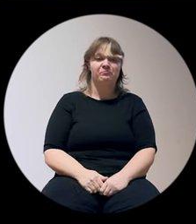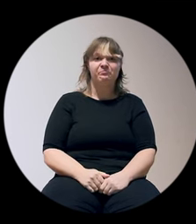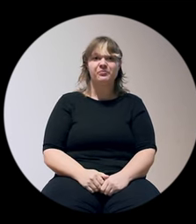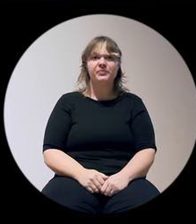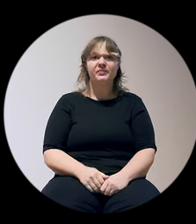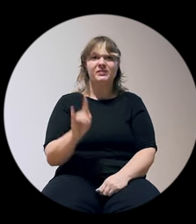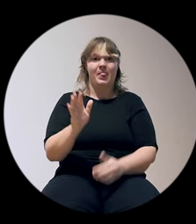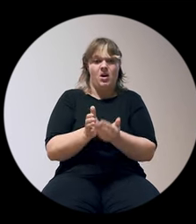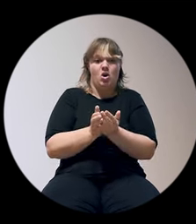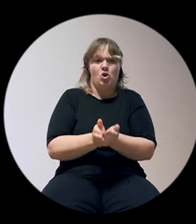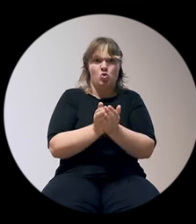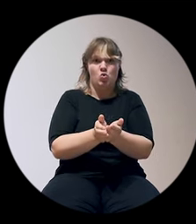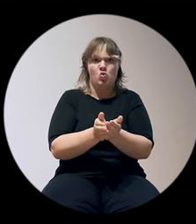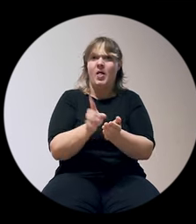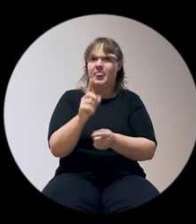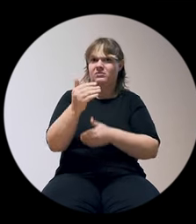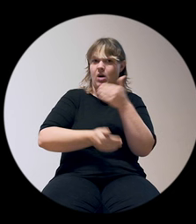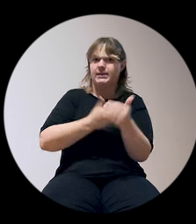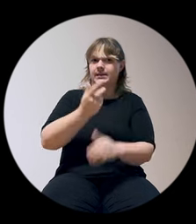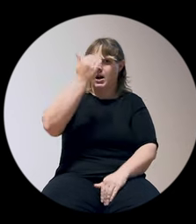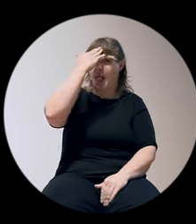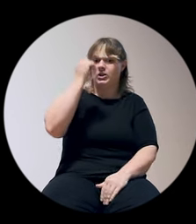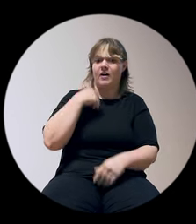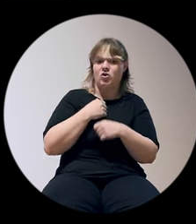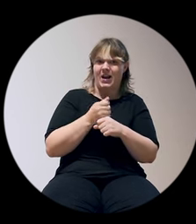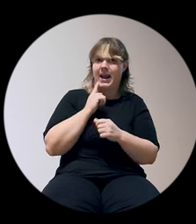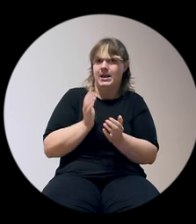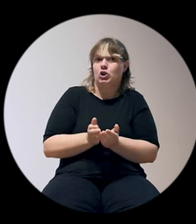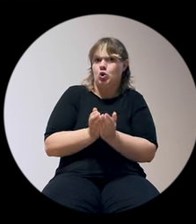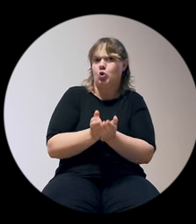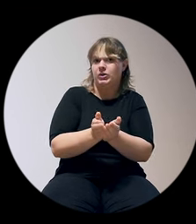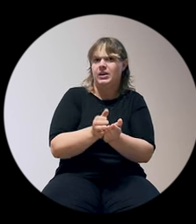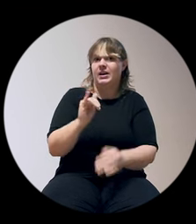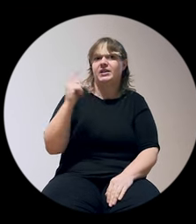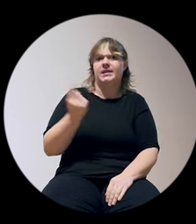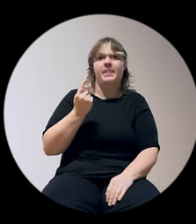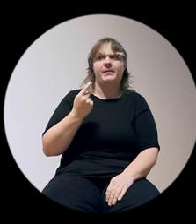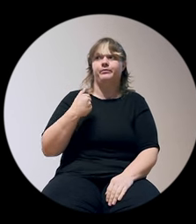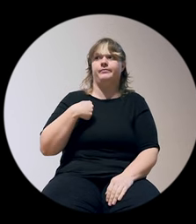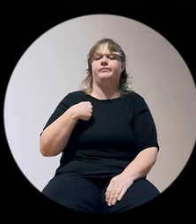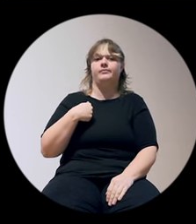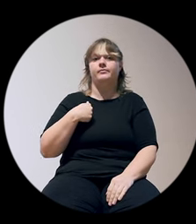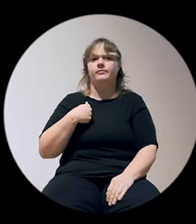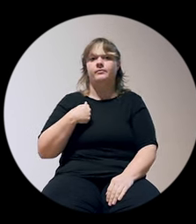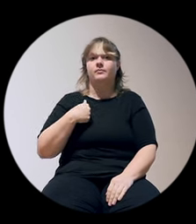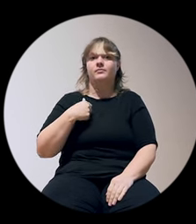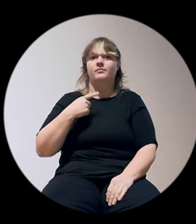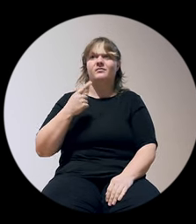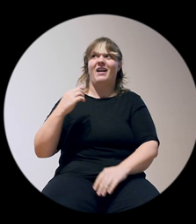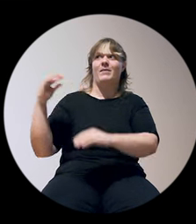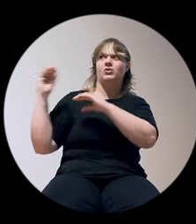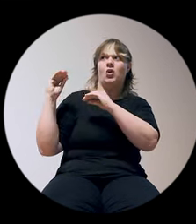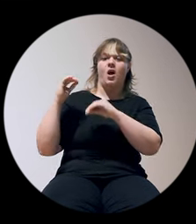And the canoe and this process and knowledge of creating these canoes, something that I've been handed through